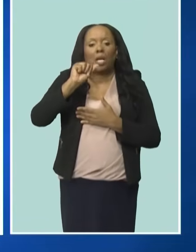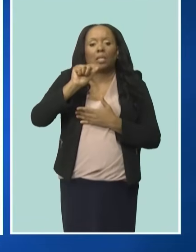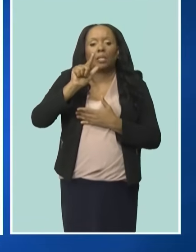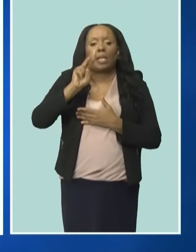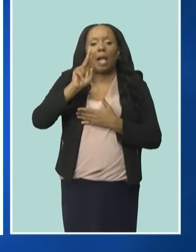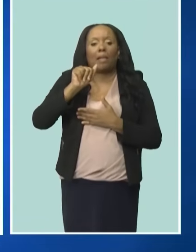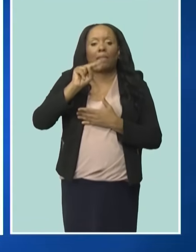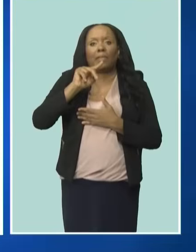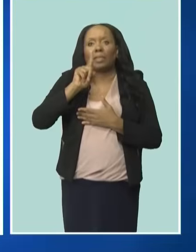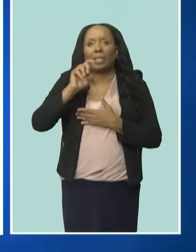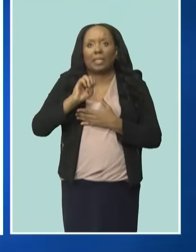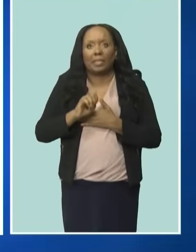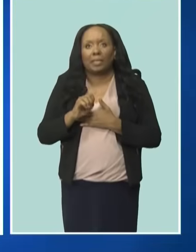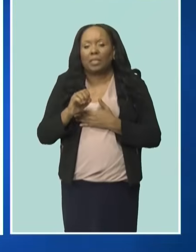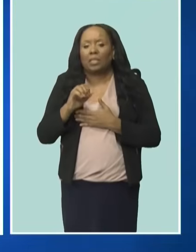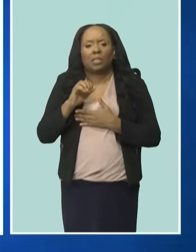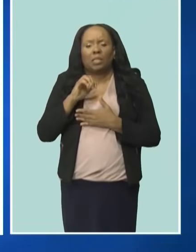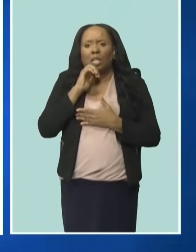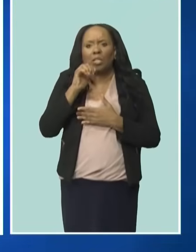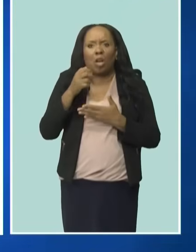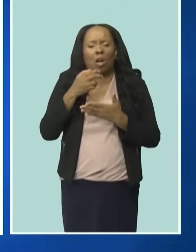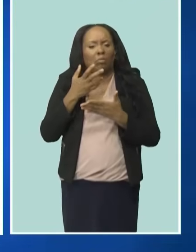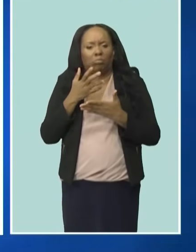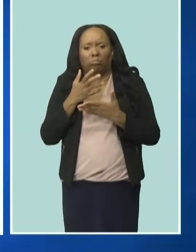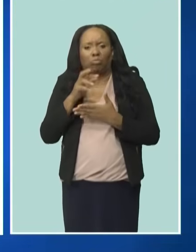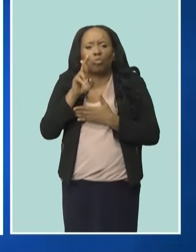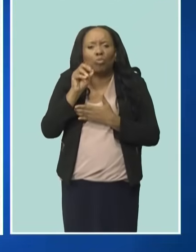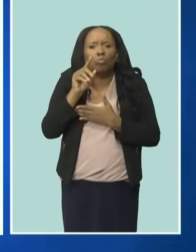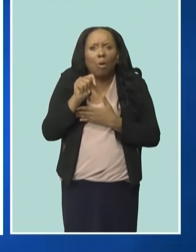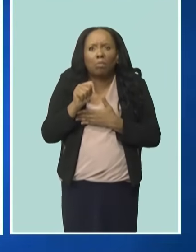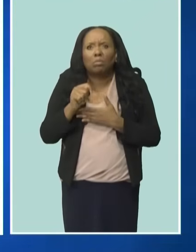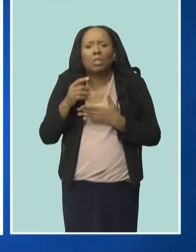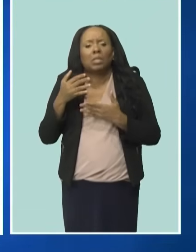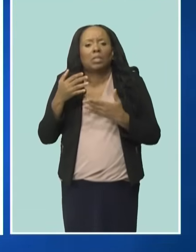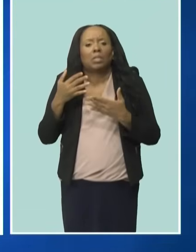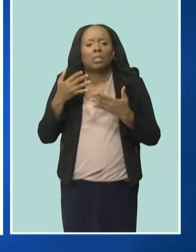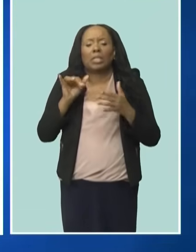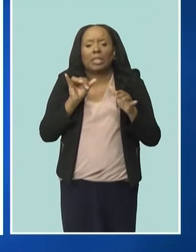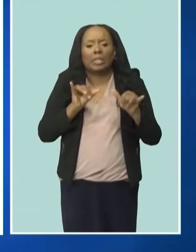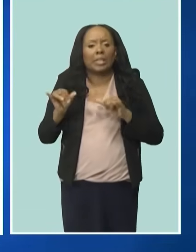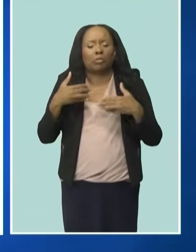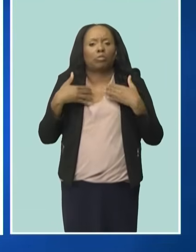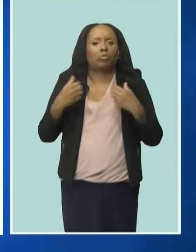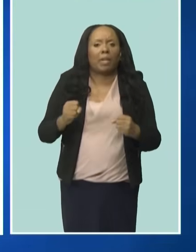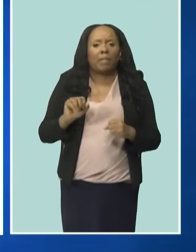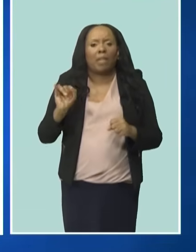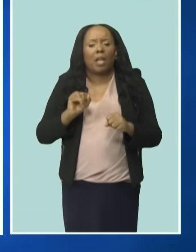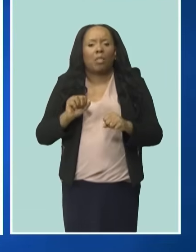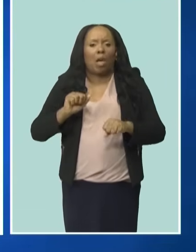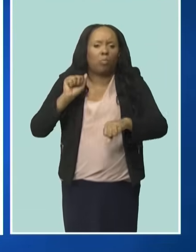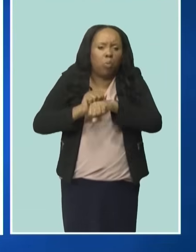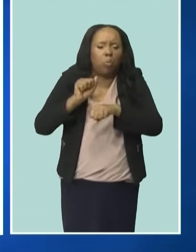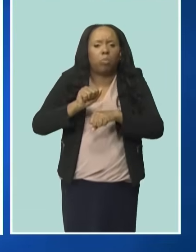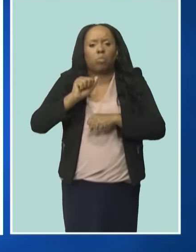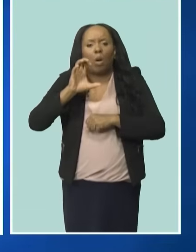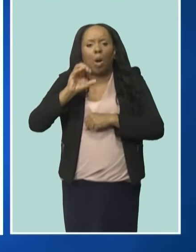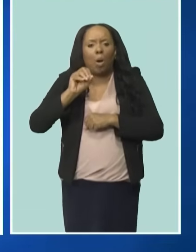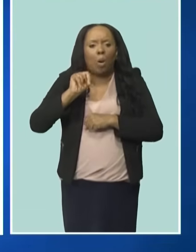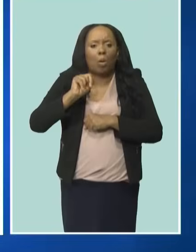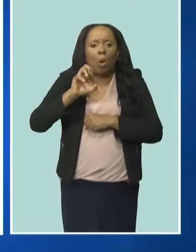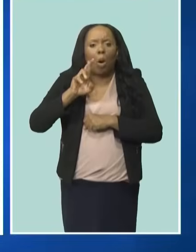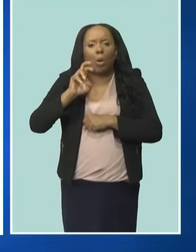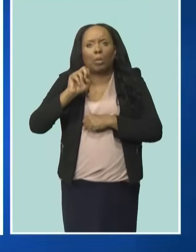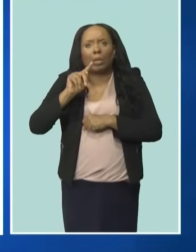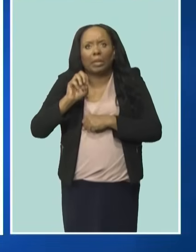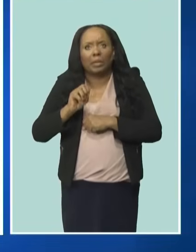it can't rot. It's got the same strength as concrete, if not more. It's a lot more lightweight, it's a lot more cost effective, and